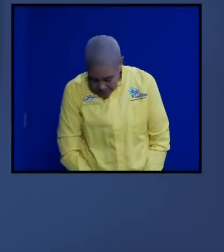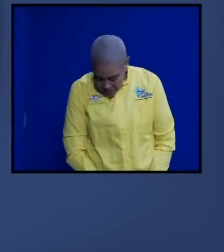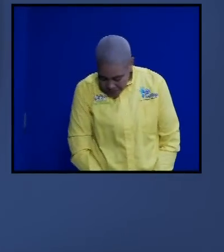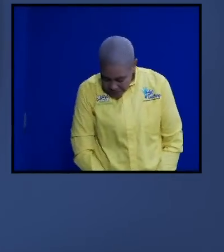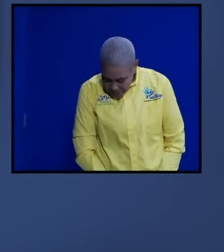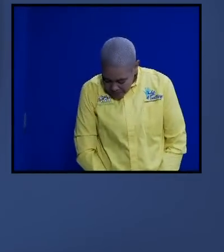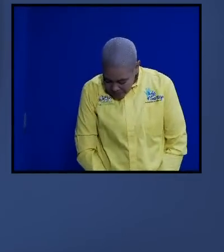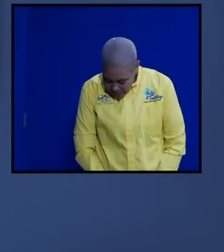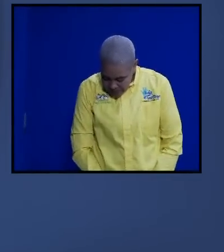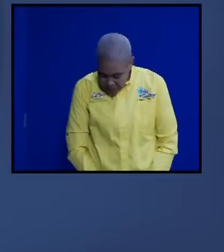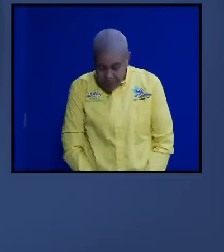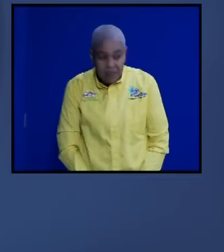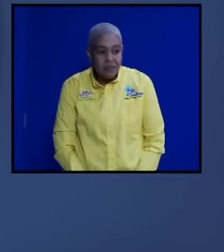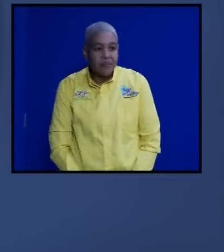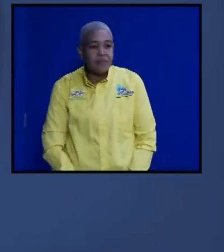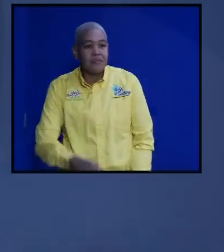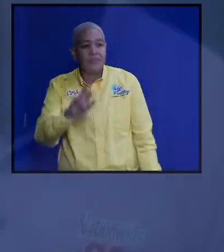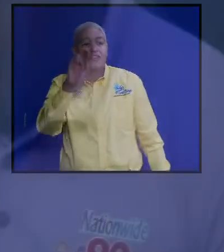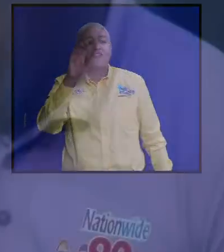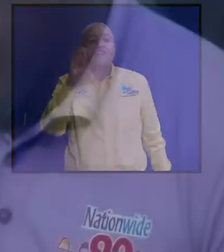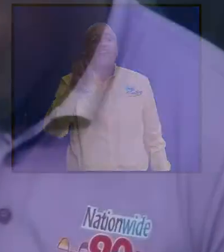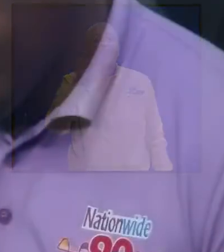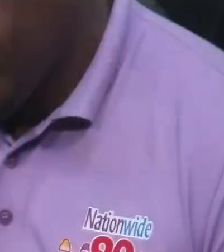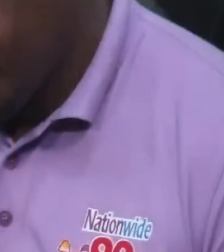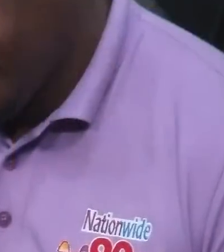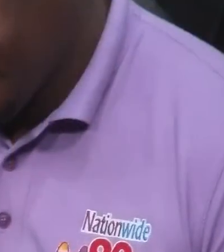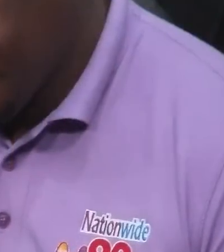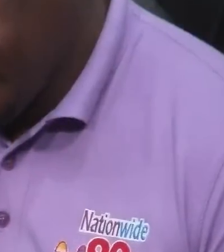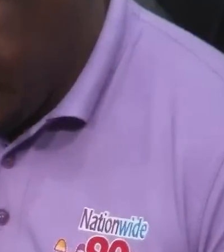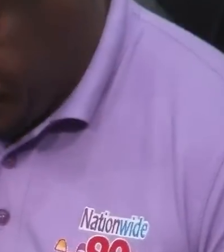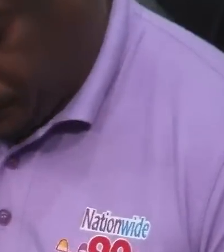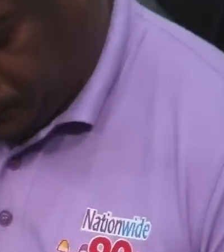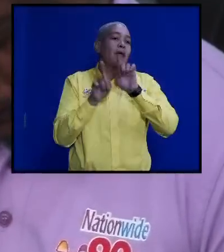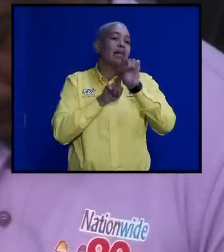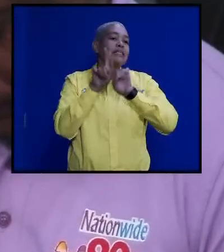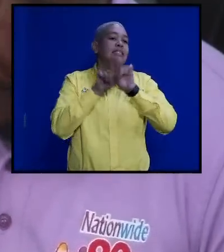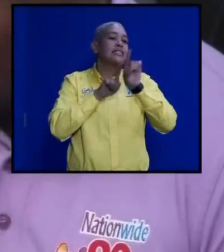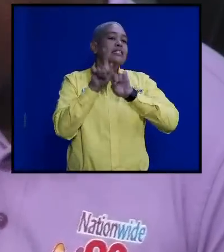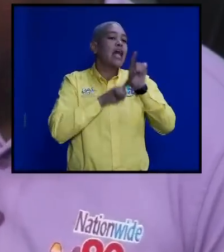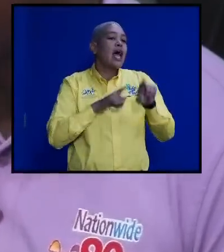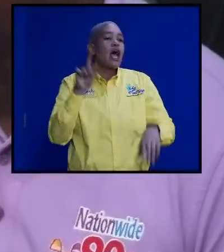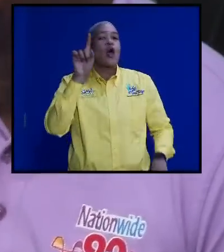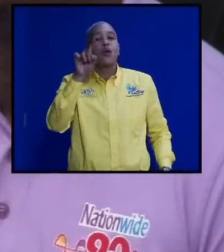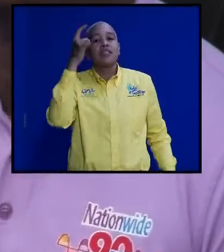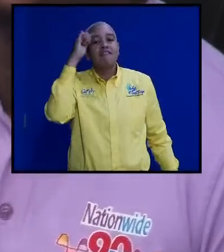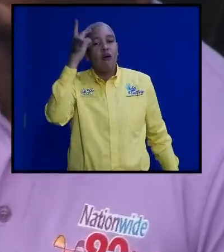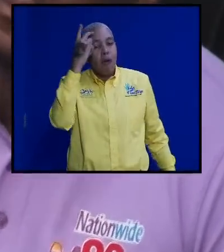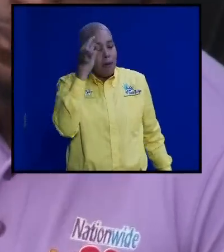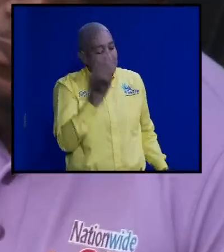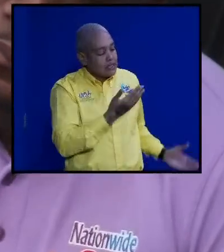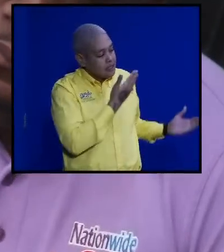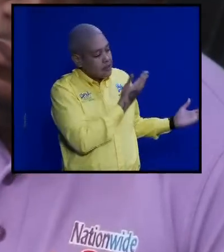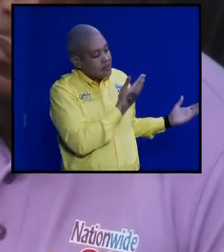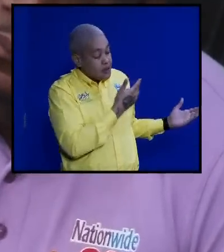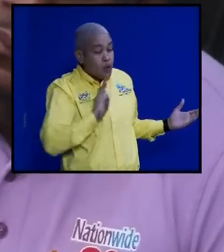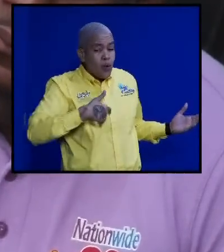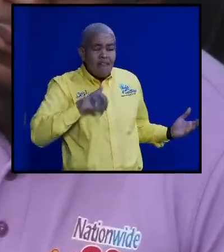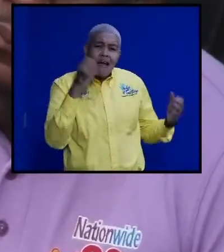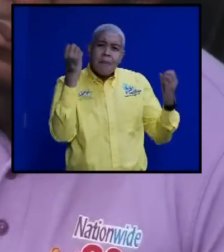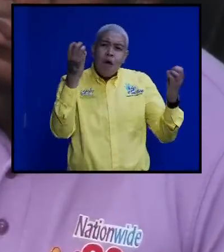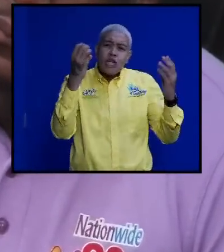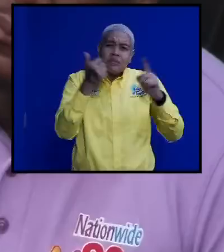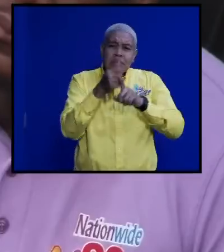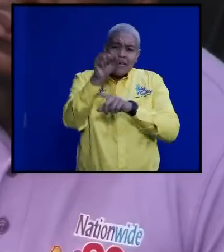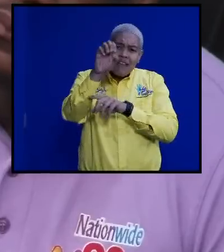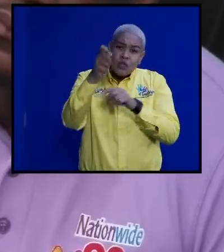Good morning. I'm Roxroy McLean from the Jamaica Star. Thanks, Roxroy. My question is for the PM. We've had multiple